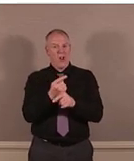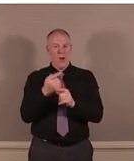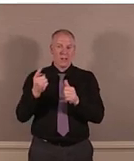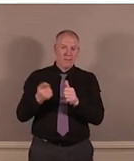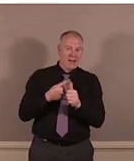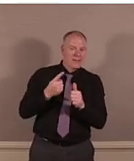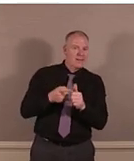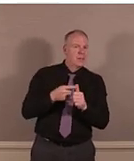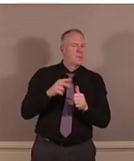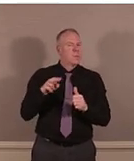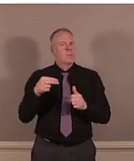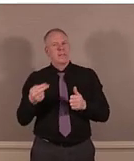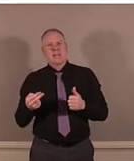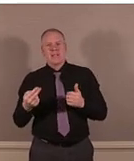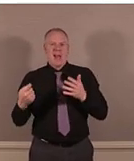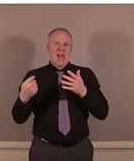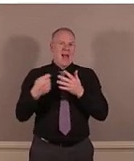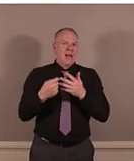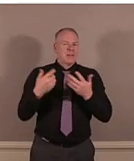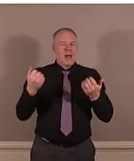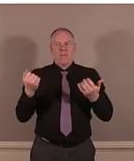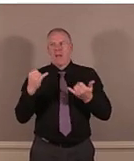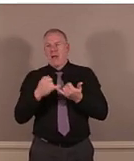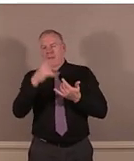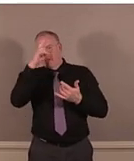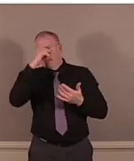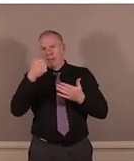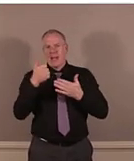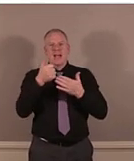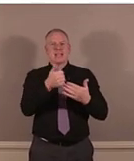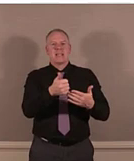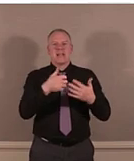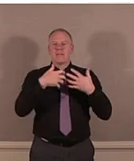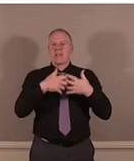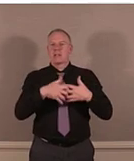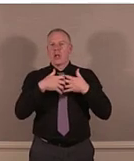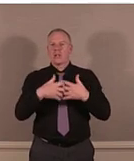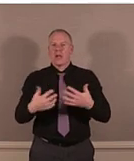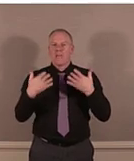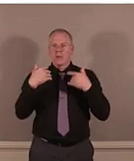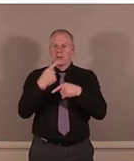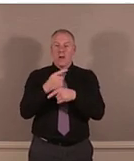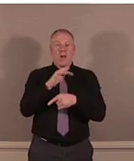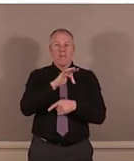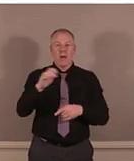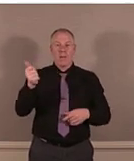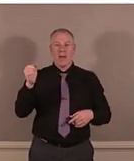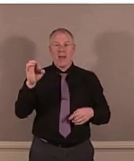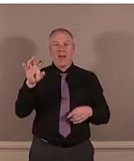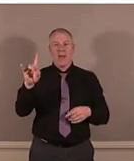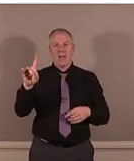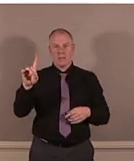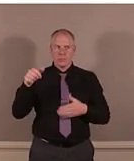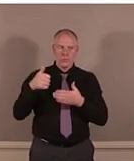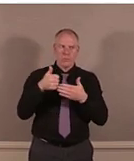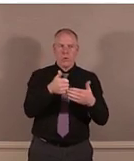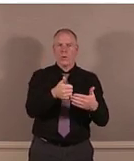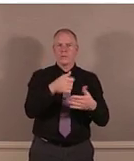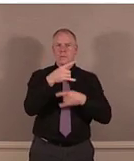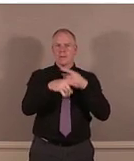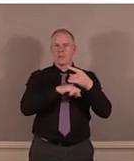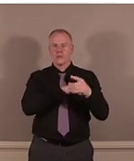like assistive technology hive available again through AHEAD, supporting the sector to ensure